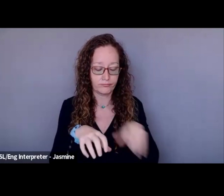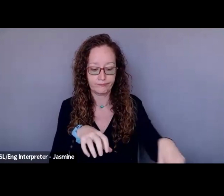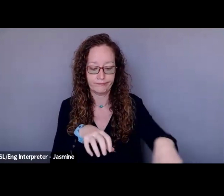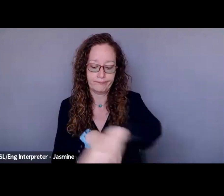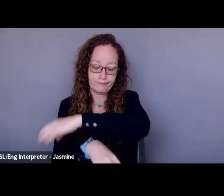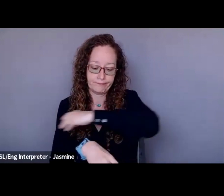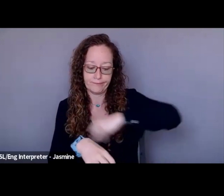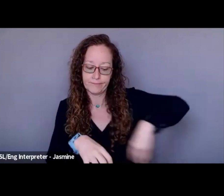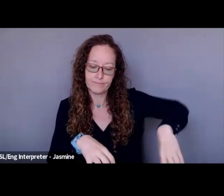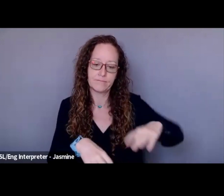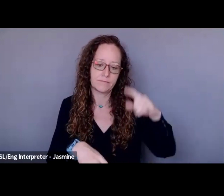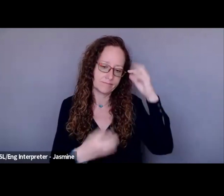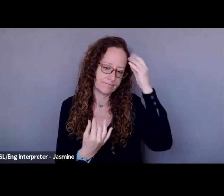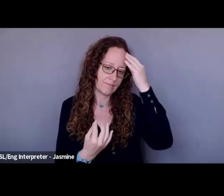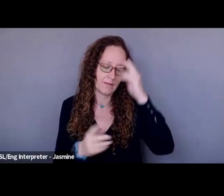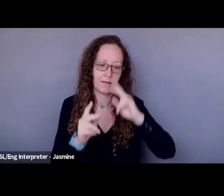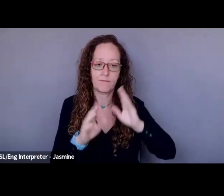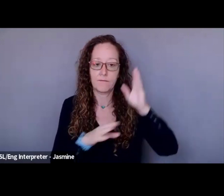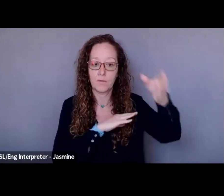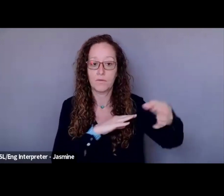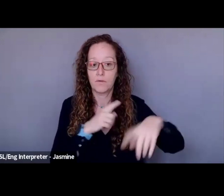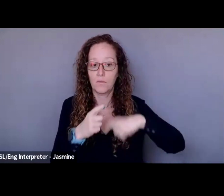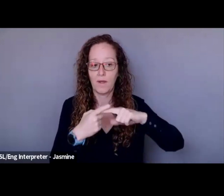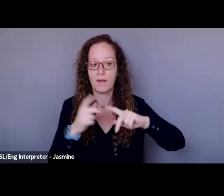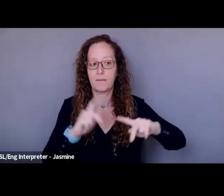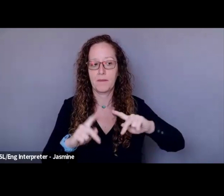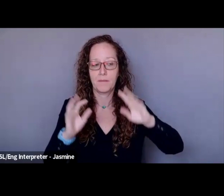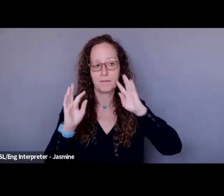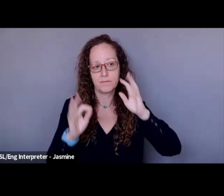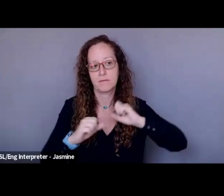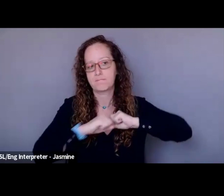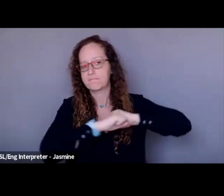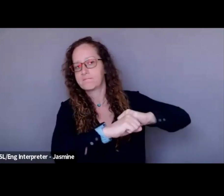are fortifying their homes. Ooh, I like that.